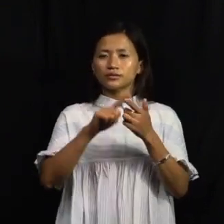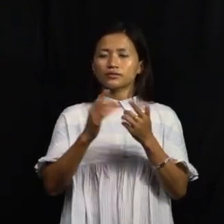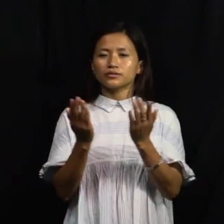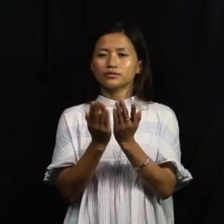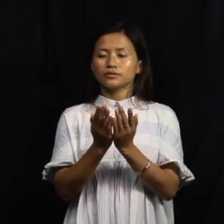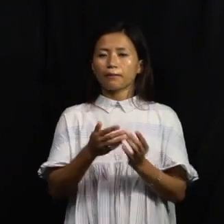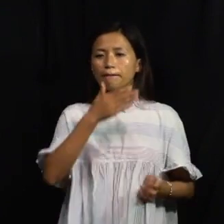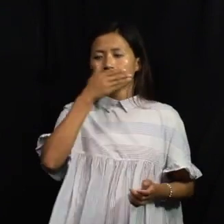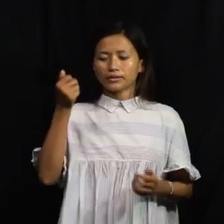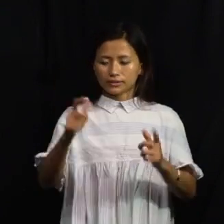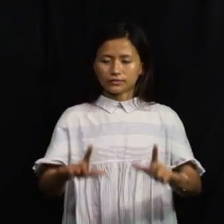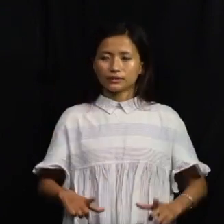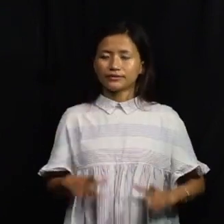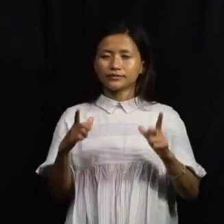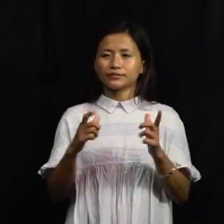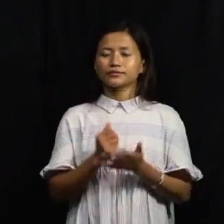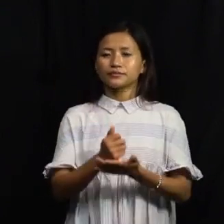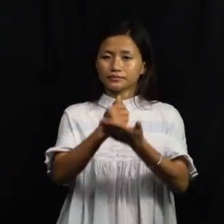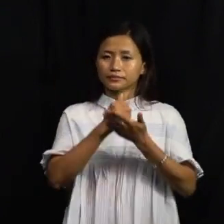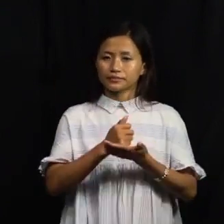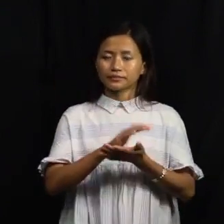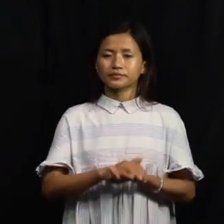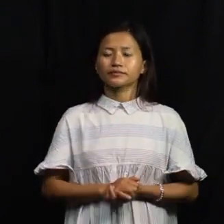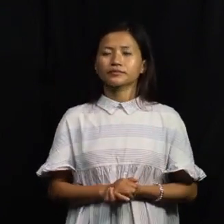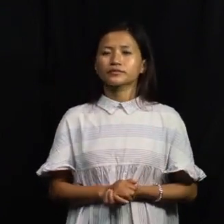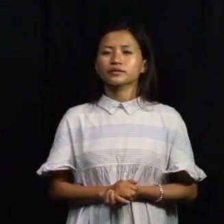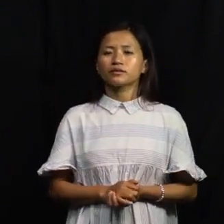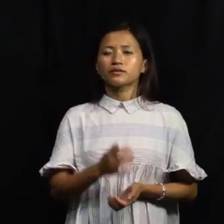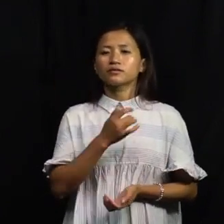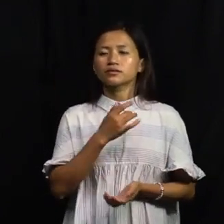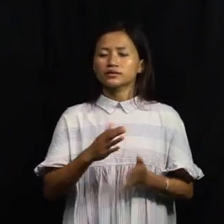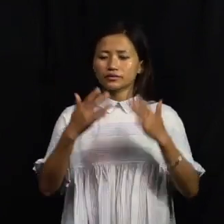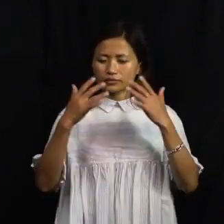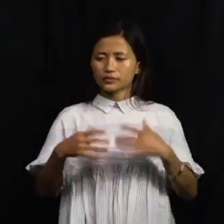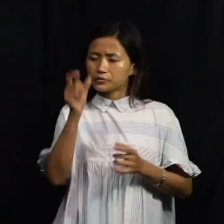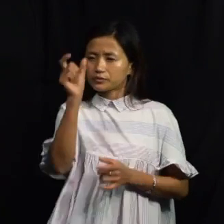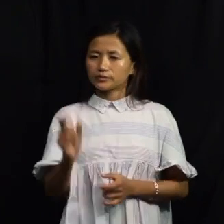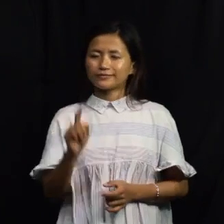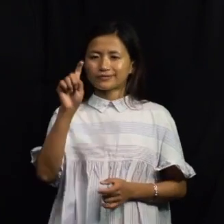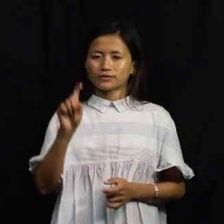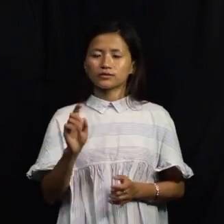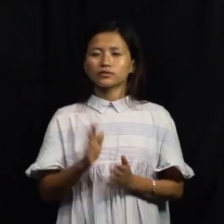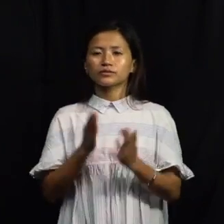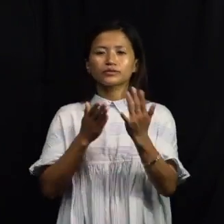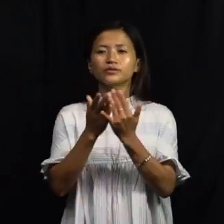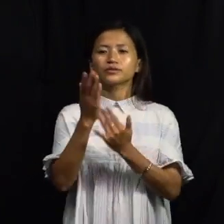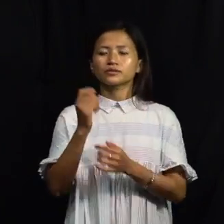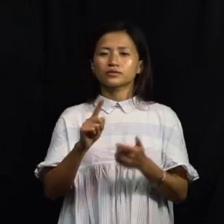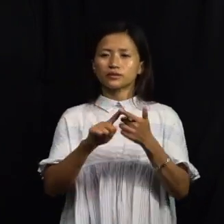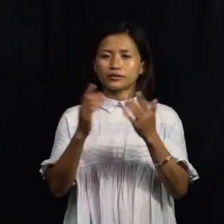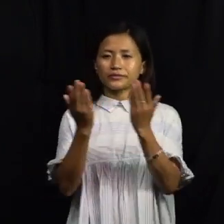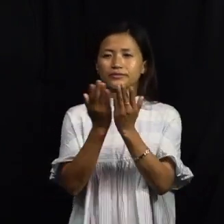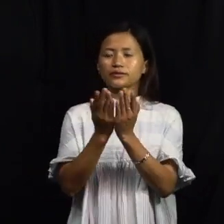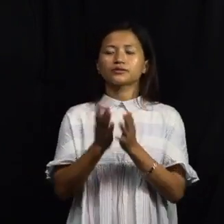live better lives, isn't it? And then the kind of human needs are also understood through